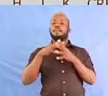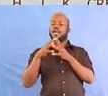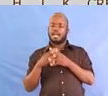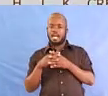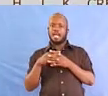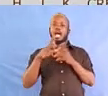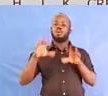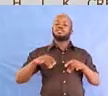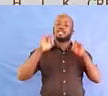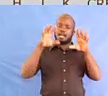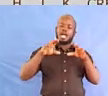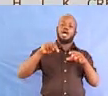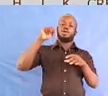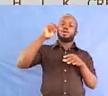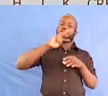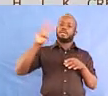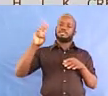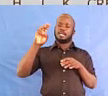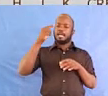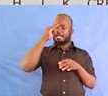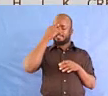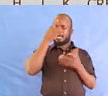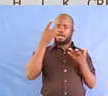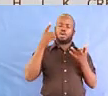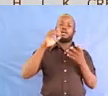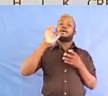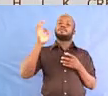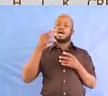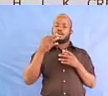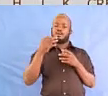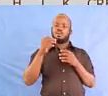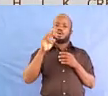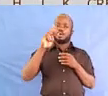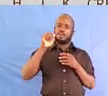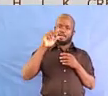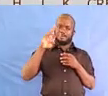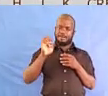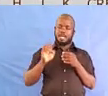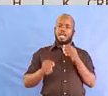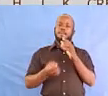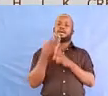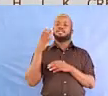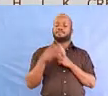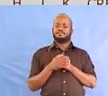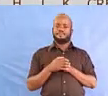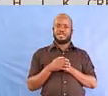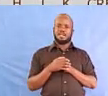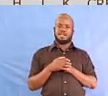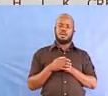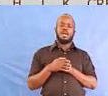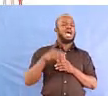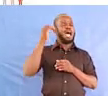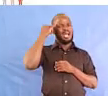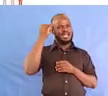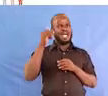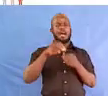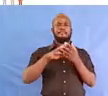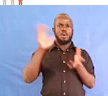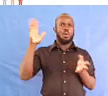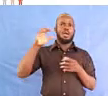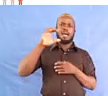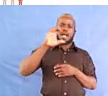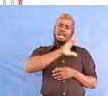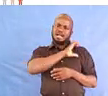subtypes. South America, Australia, and Northwest Asia are a possible third wave emergence.